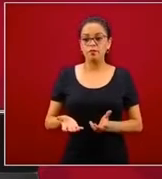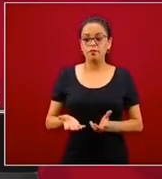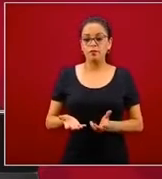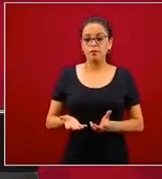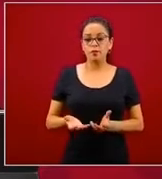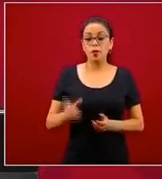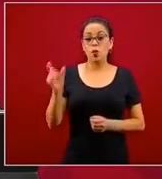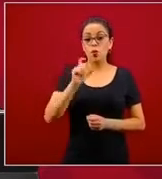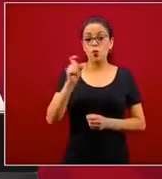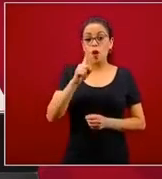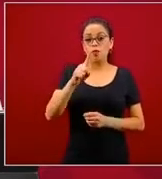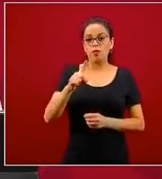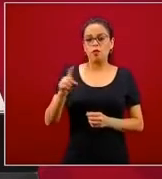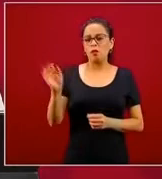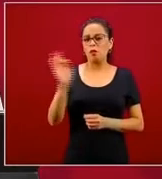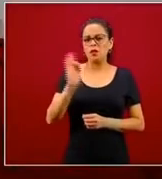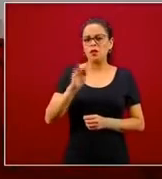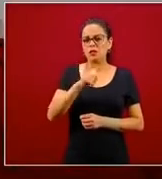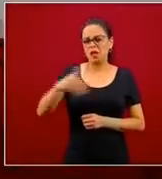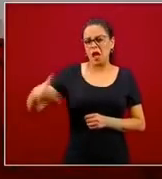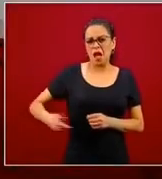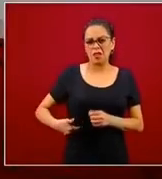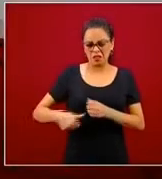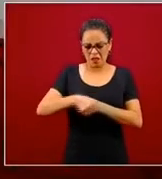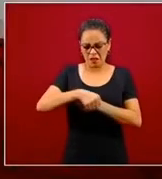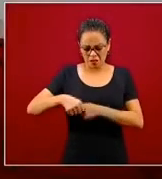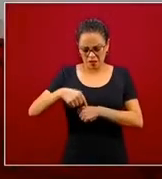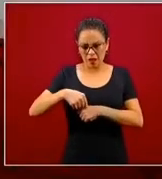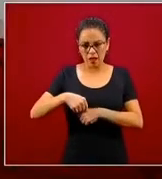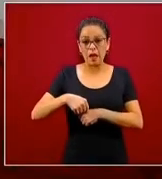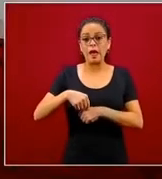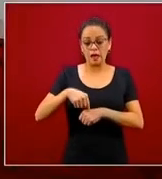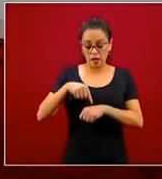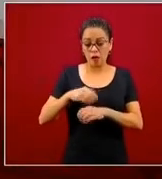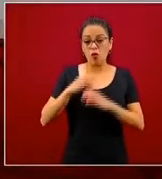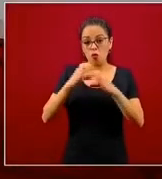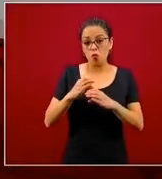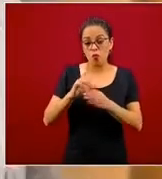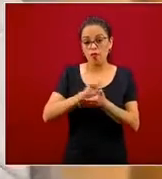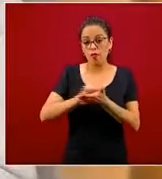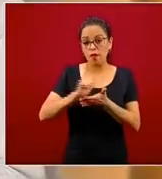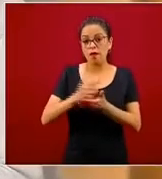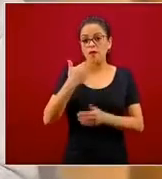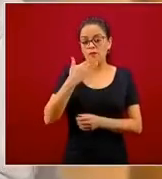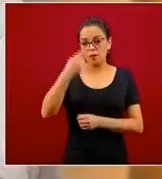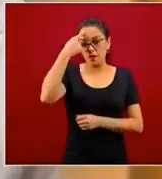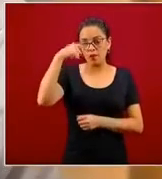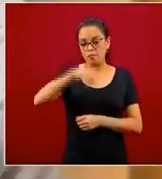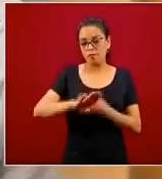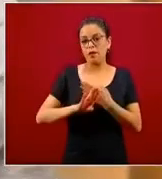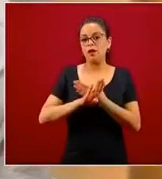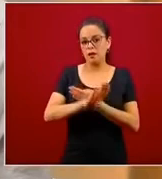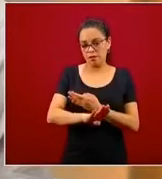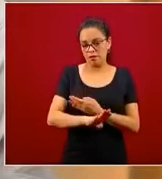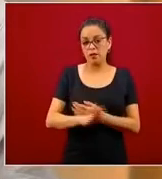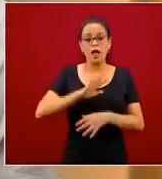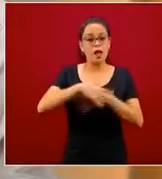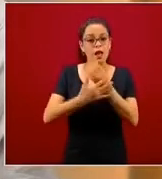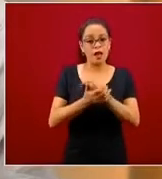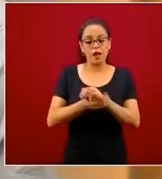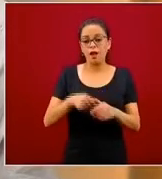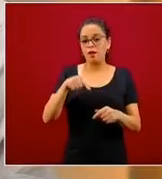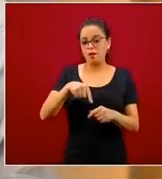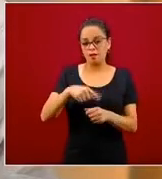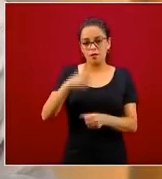infections like this, and heridas, they can be por ejemplo, transmitted heridas que by se different transmiten por ways, like otras vías. through Entonces, lavarse food las manos es or una through excelente other práctica manners. So de other